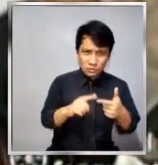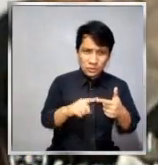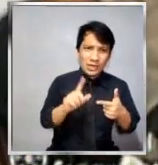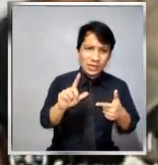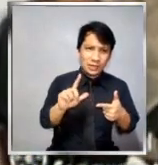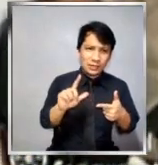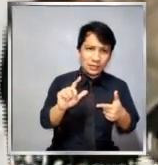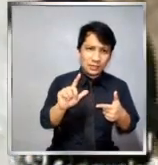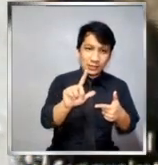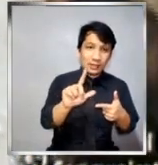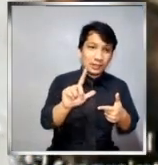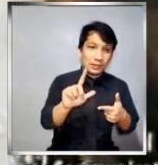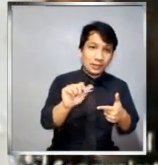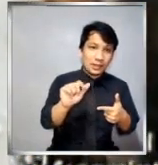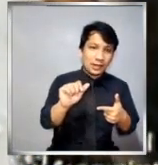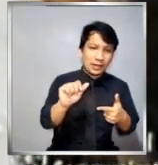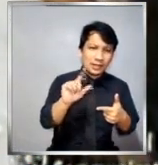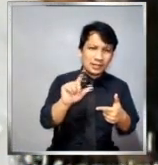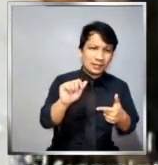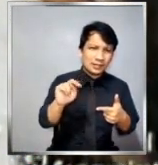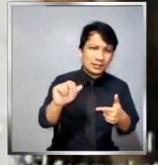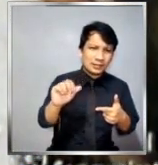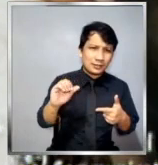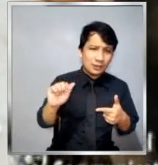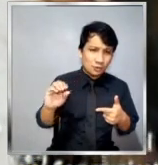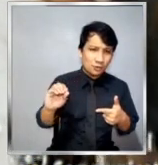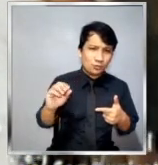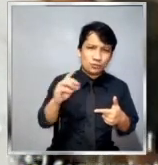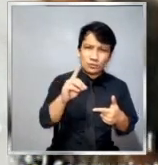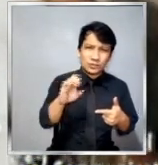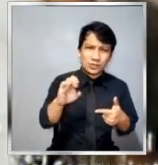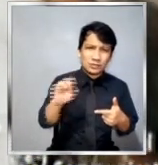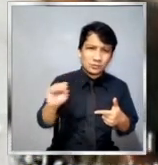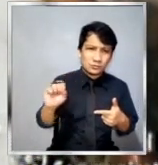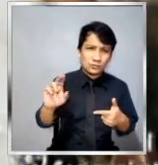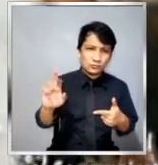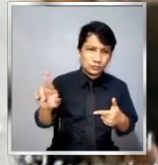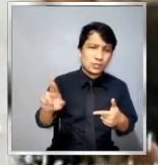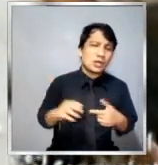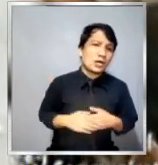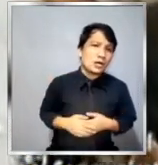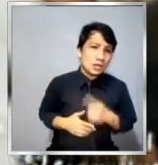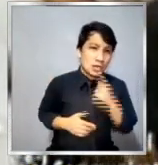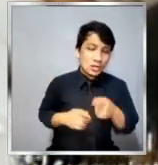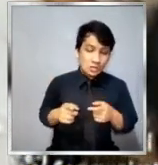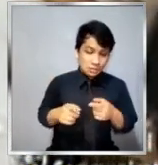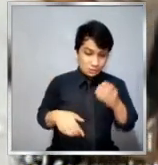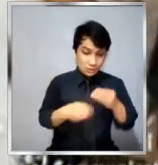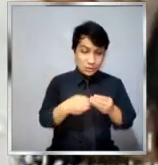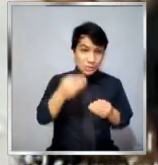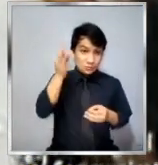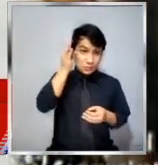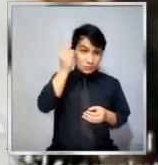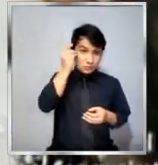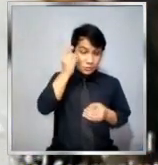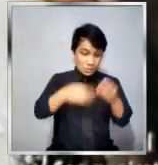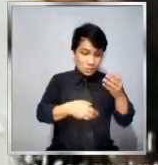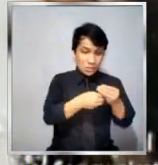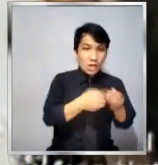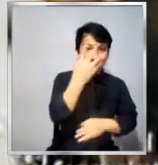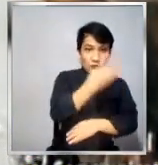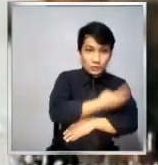Sur, sir. Sige, sir. Sir, dagdagan ko lang po, Mr. President. Yung sa Bacolod City, yung 4 days po, nagkaroon sila